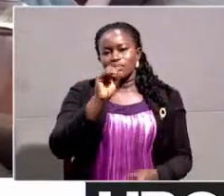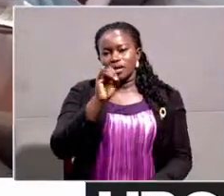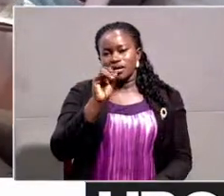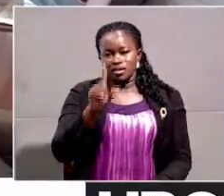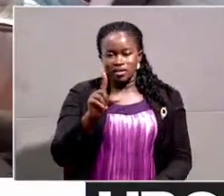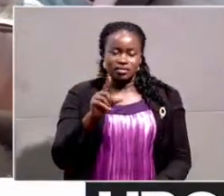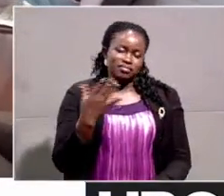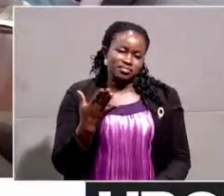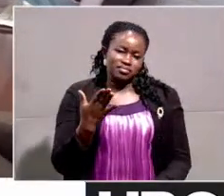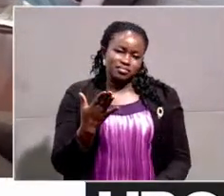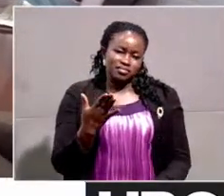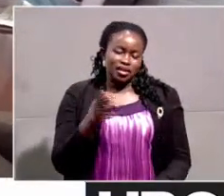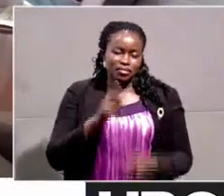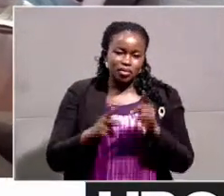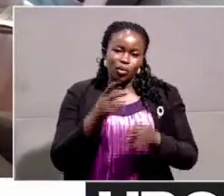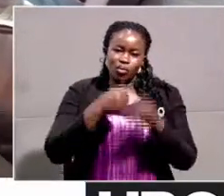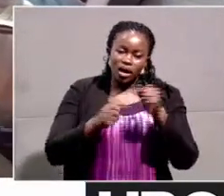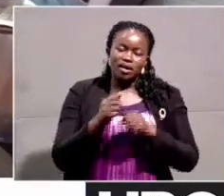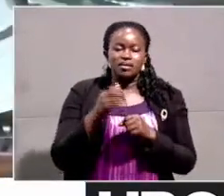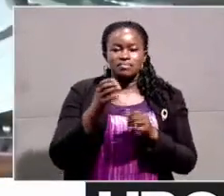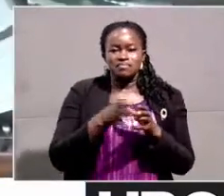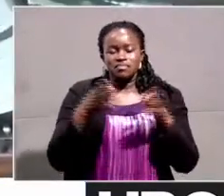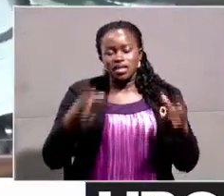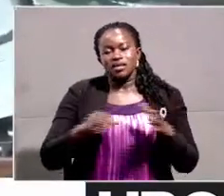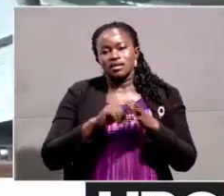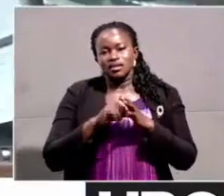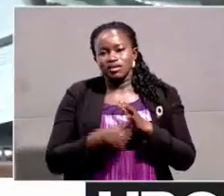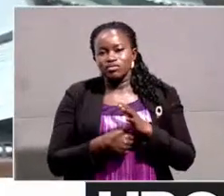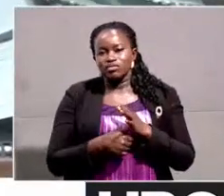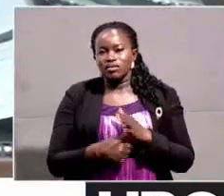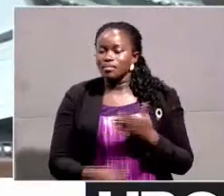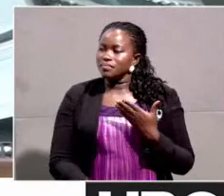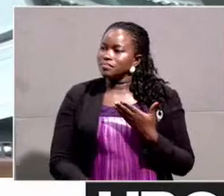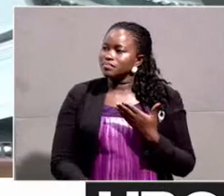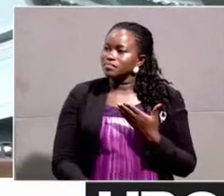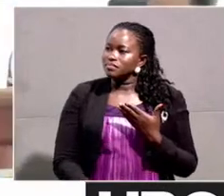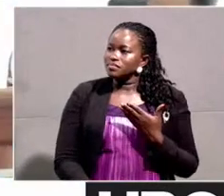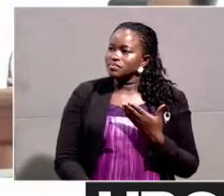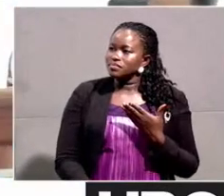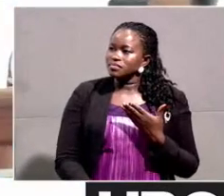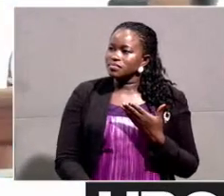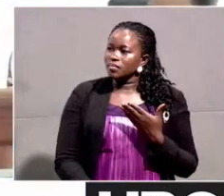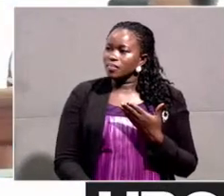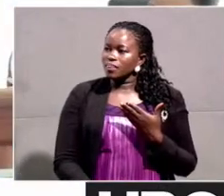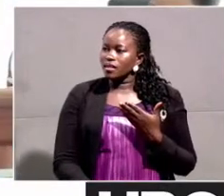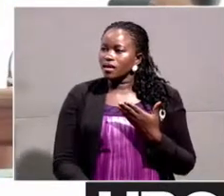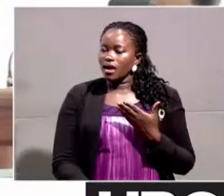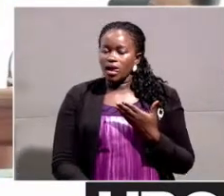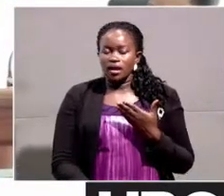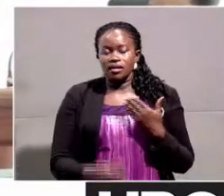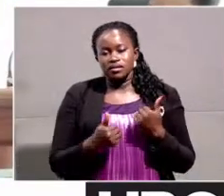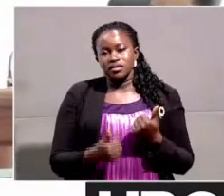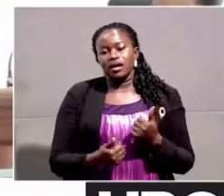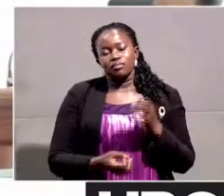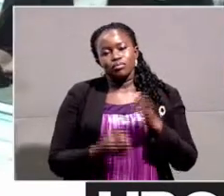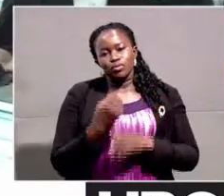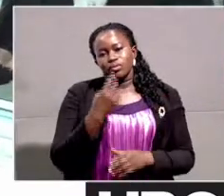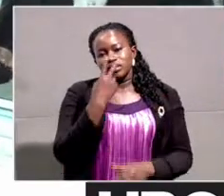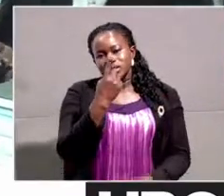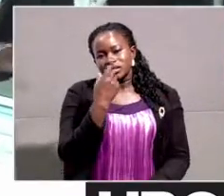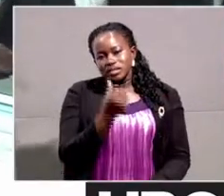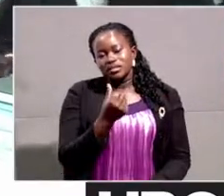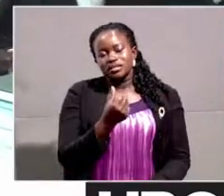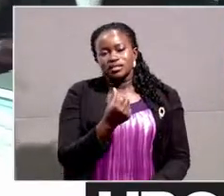offenders. Although Constitutional Court, led by Justice Catherine Bamgemeleire, had set 16th June 2021